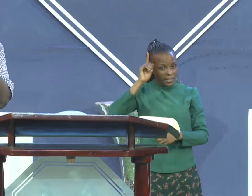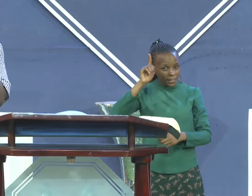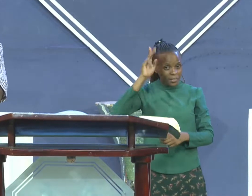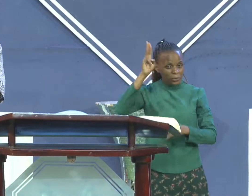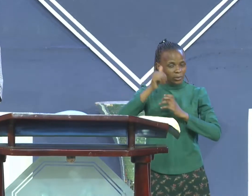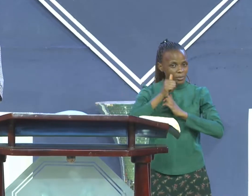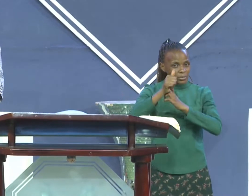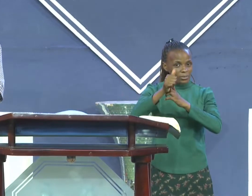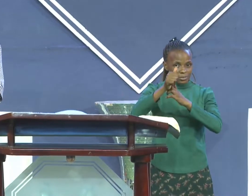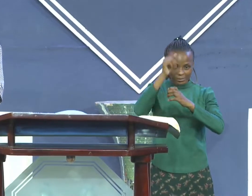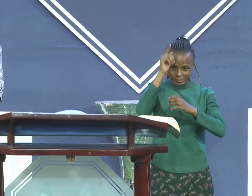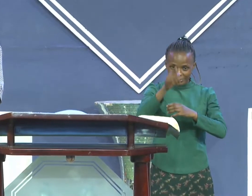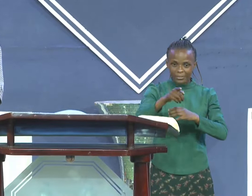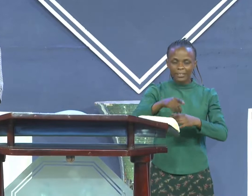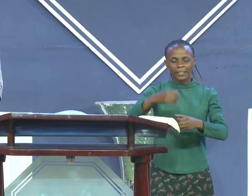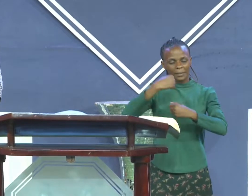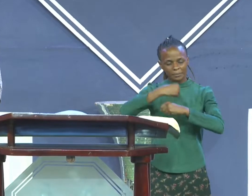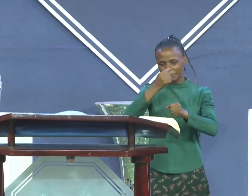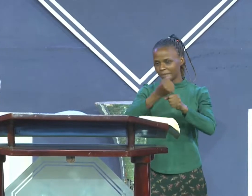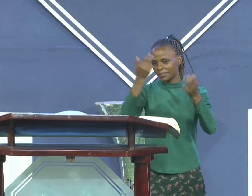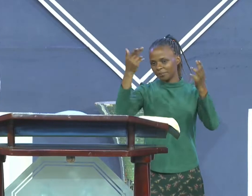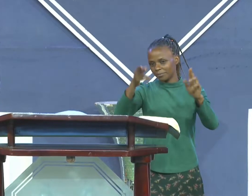He will follow it and he will fulfill it.